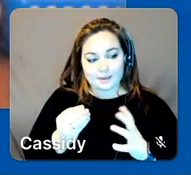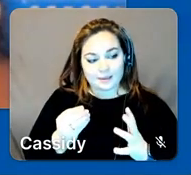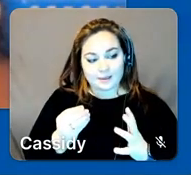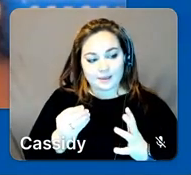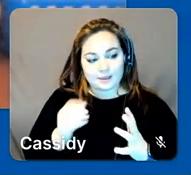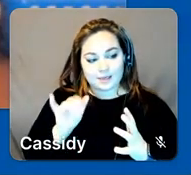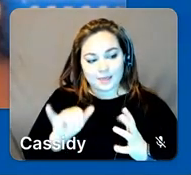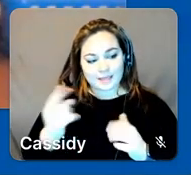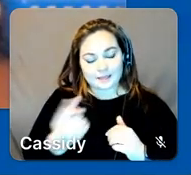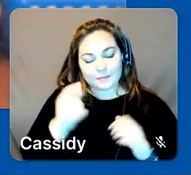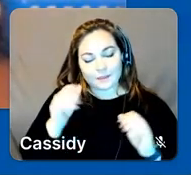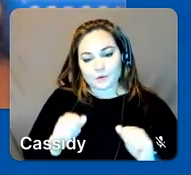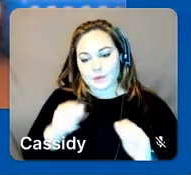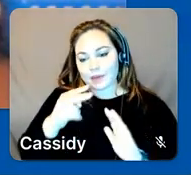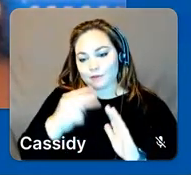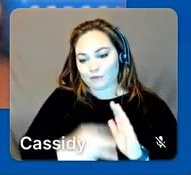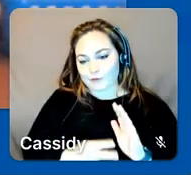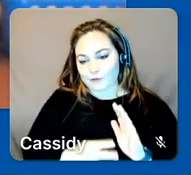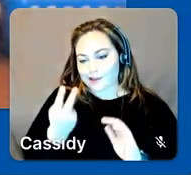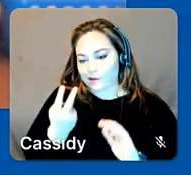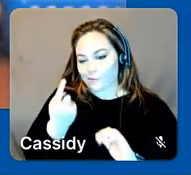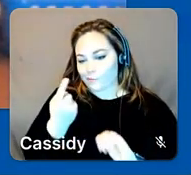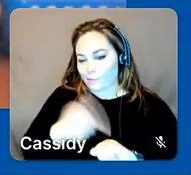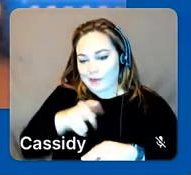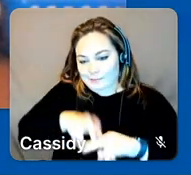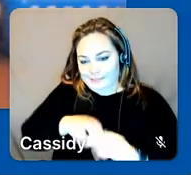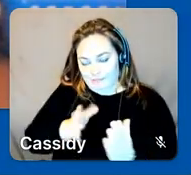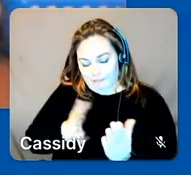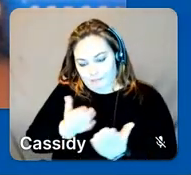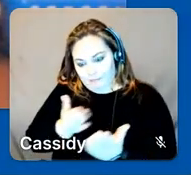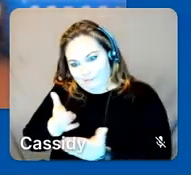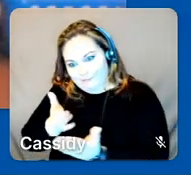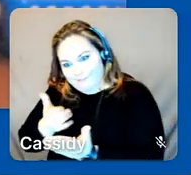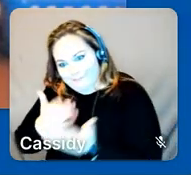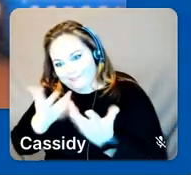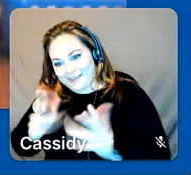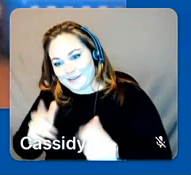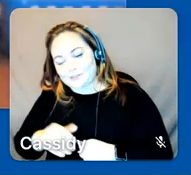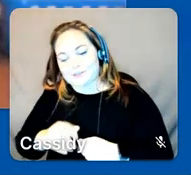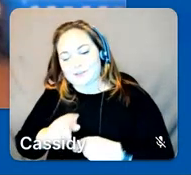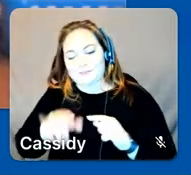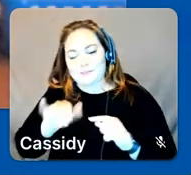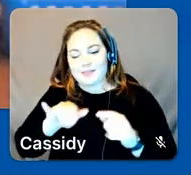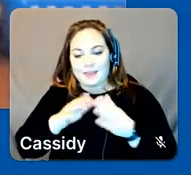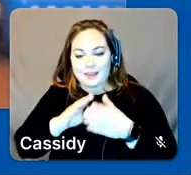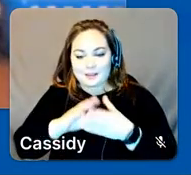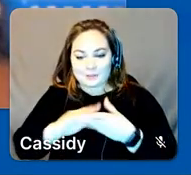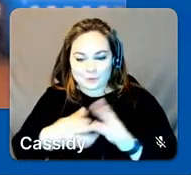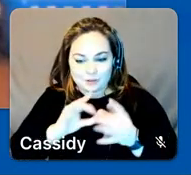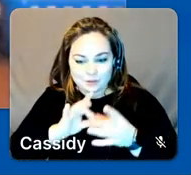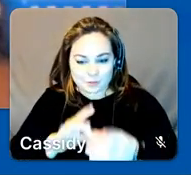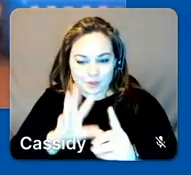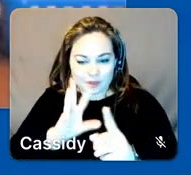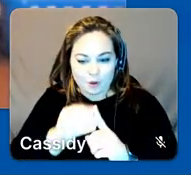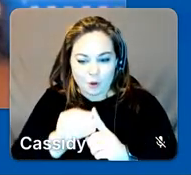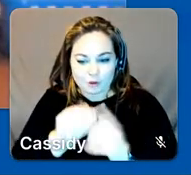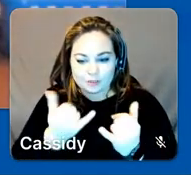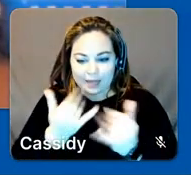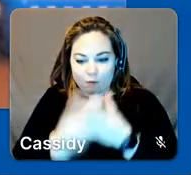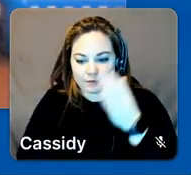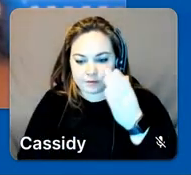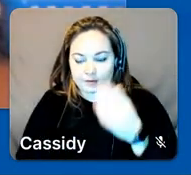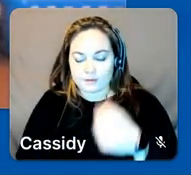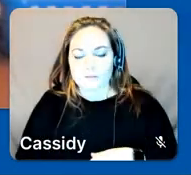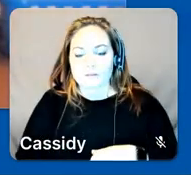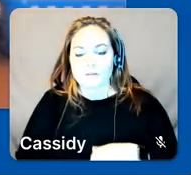it's something you can read in one sitting. And it deals with cultures that have vanished